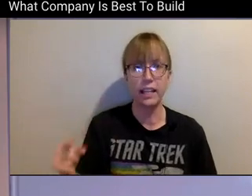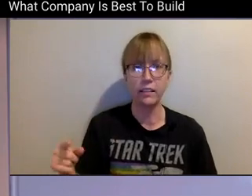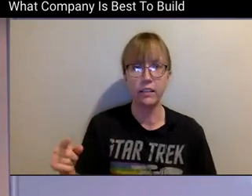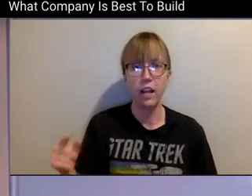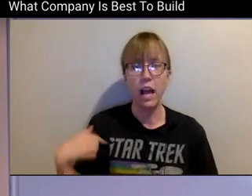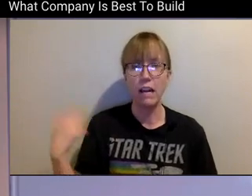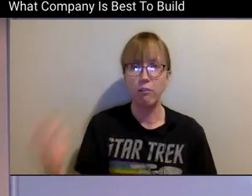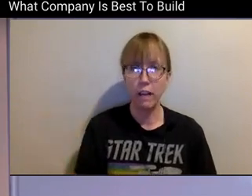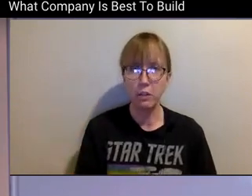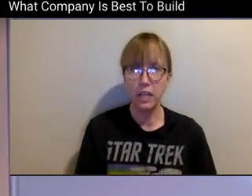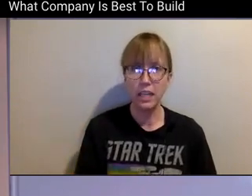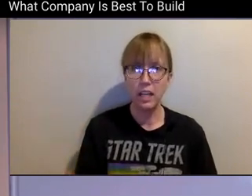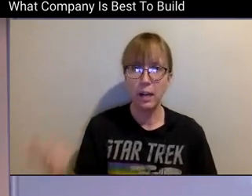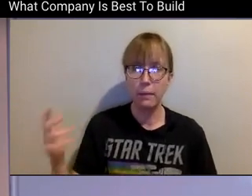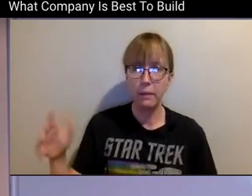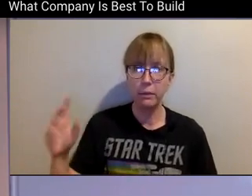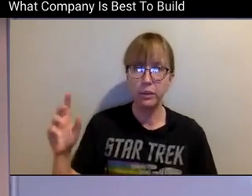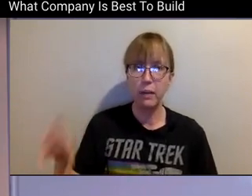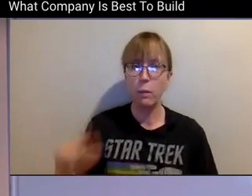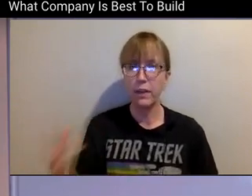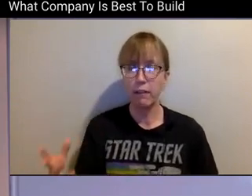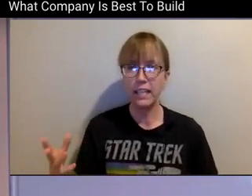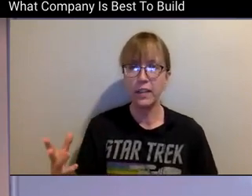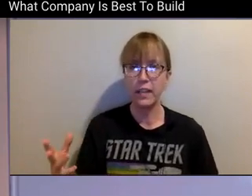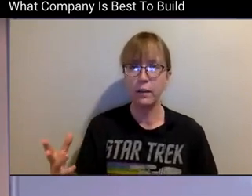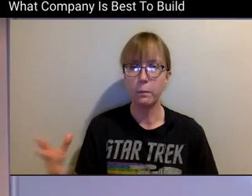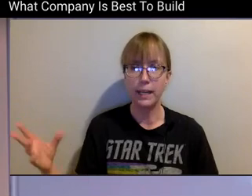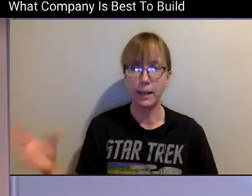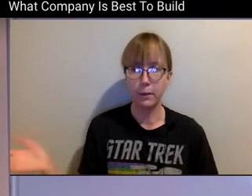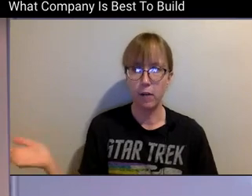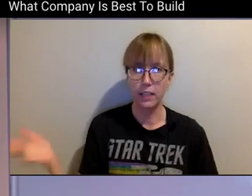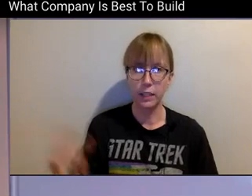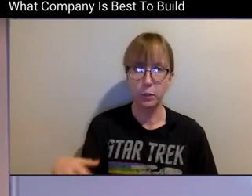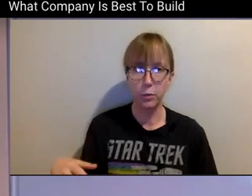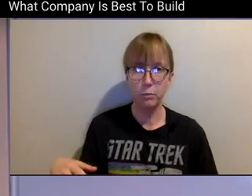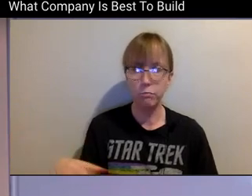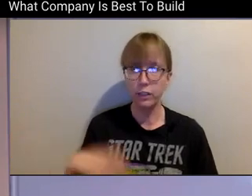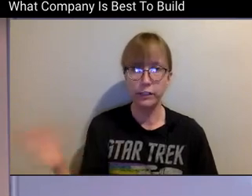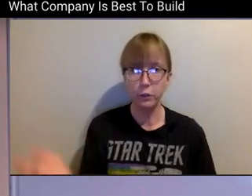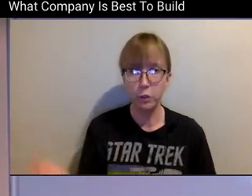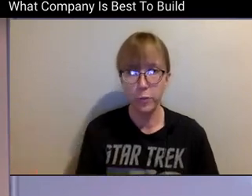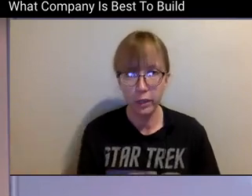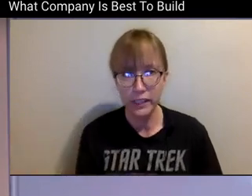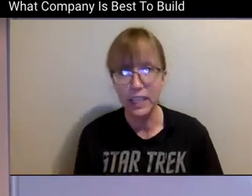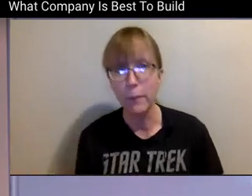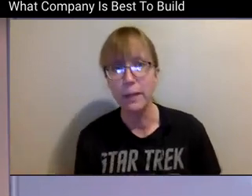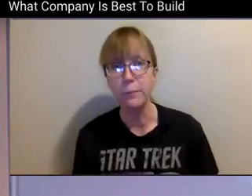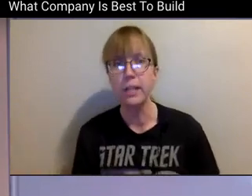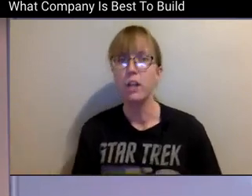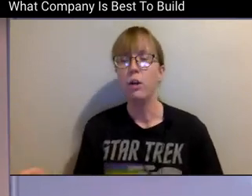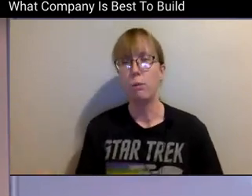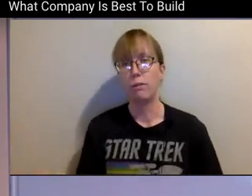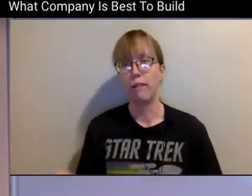endless cycle. And eventually people, when they're ready, they might come across a YouTube channel like Deanna